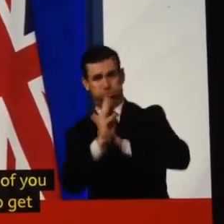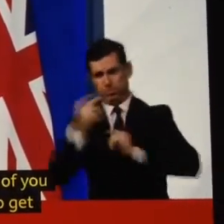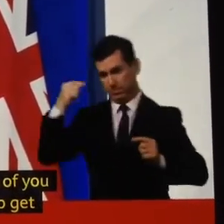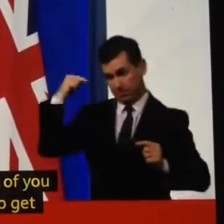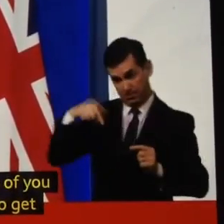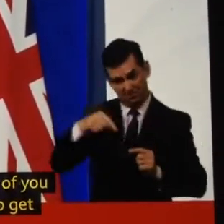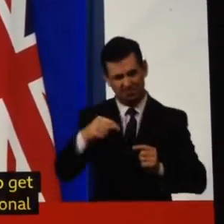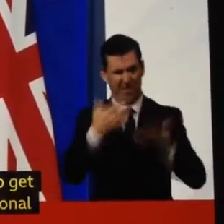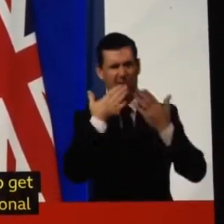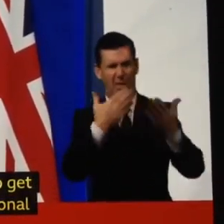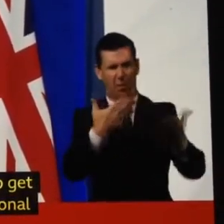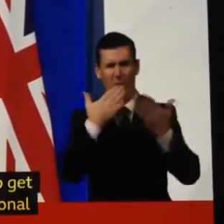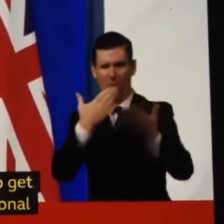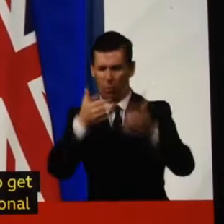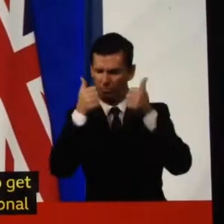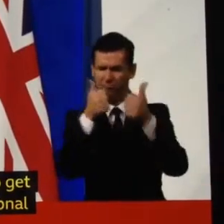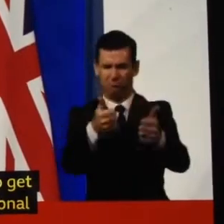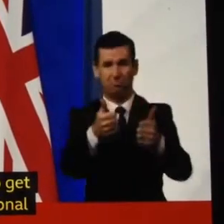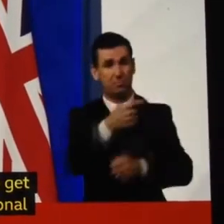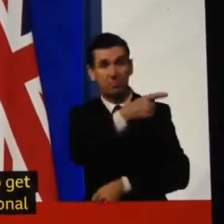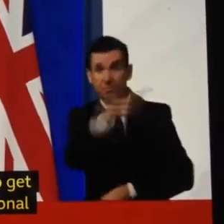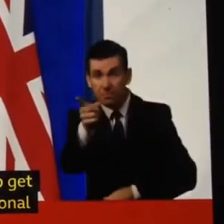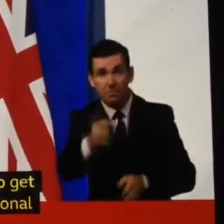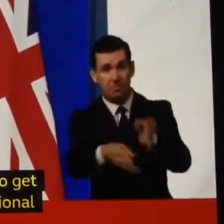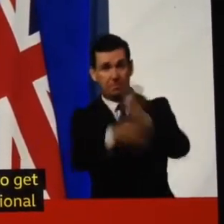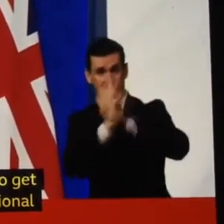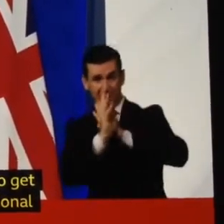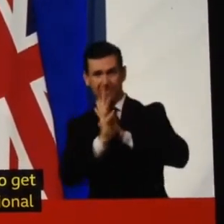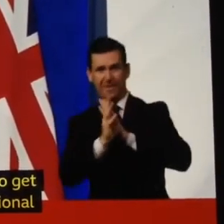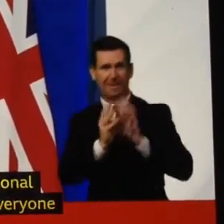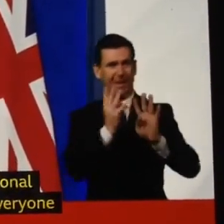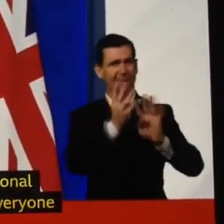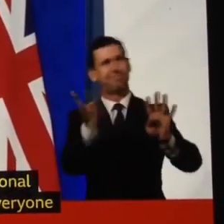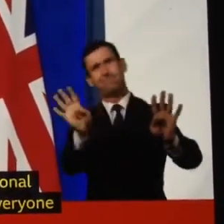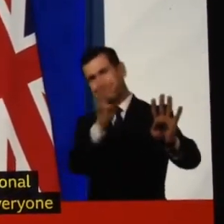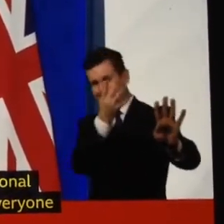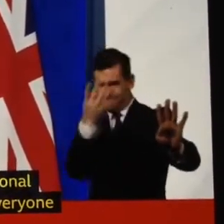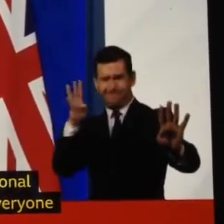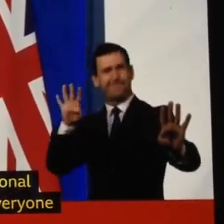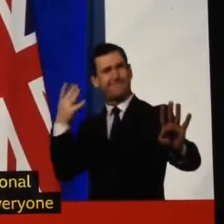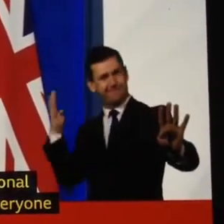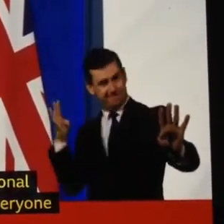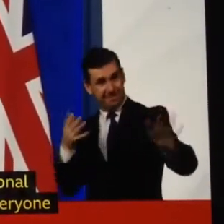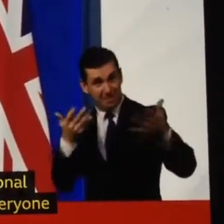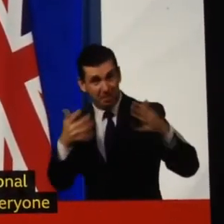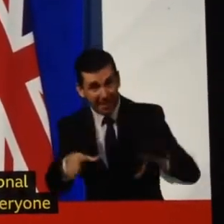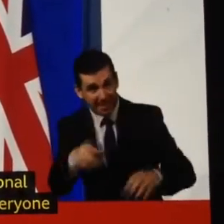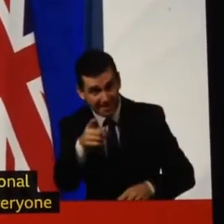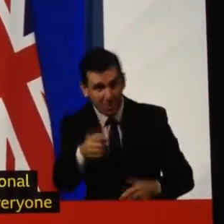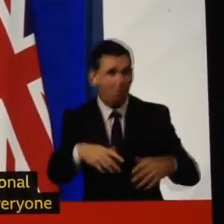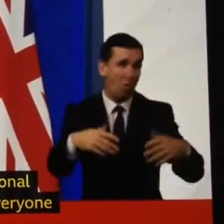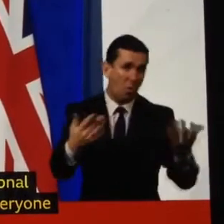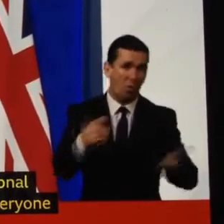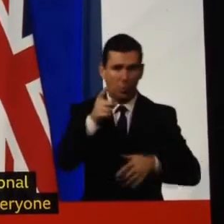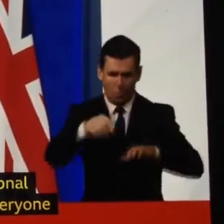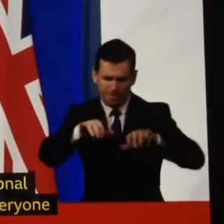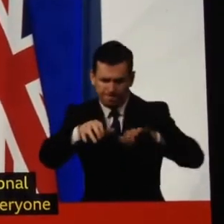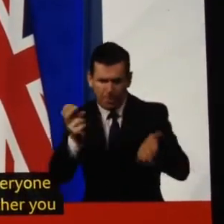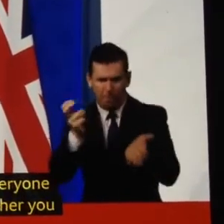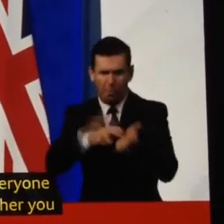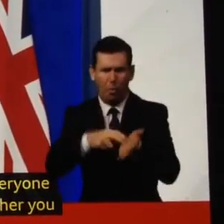thank everyone who has come forwards, whether you've had to queue around the block at a walk-in centre or whether you've booked